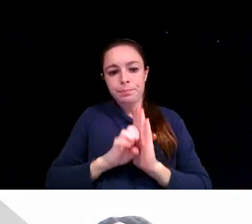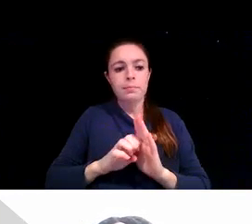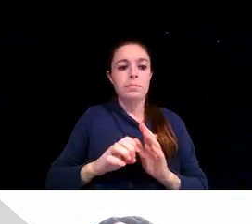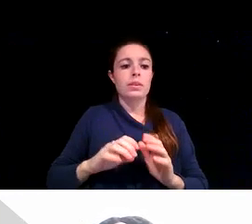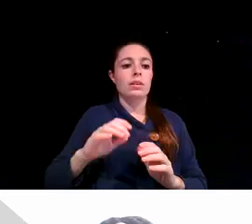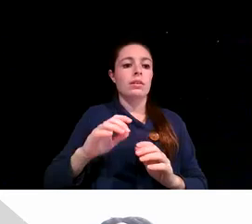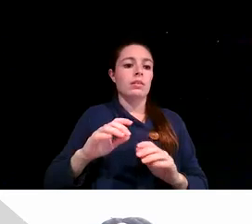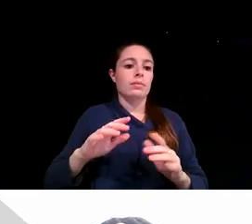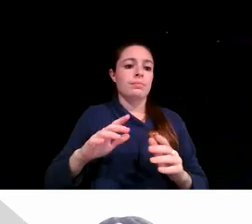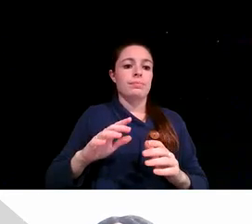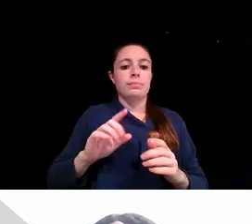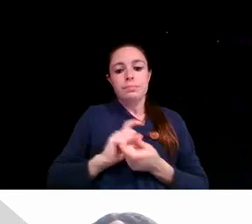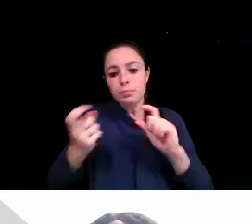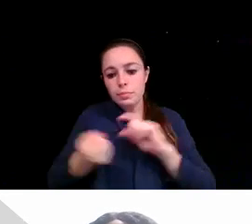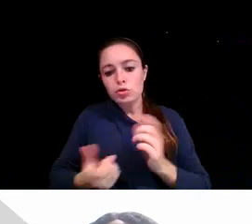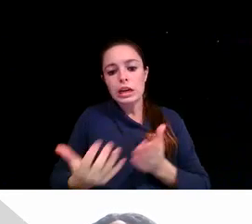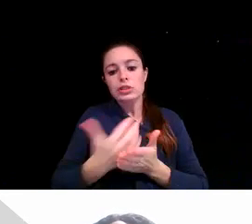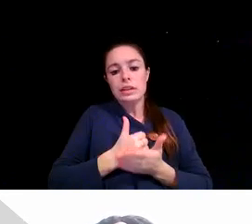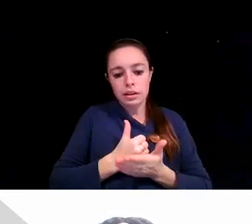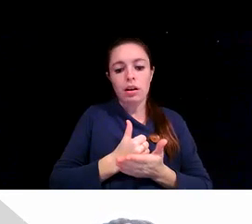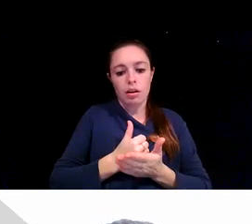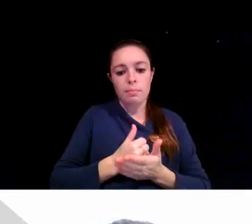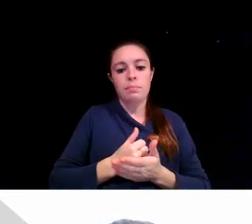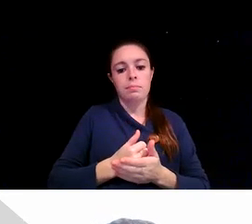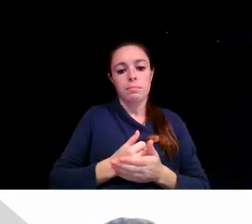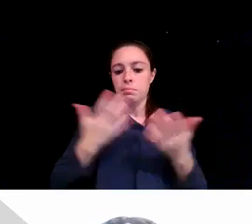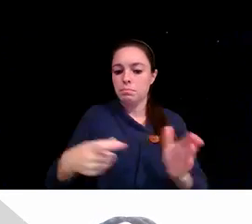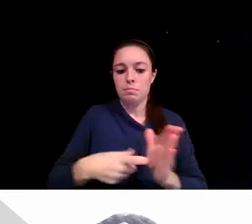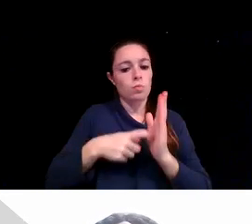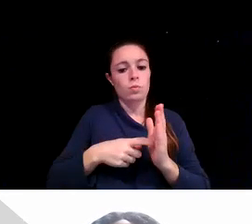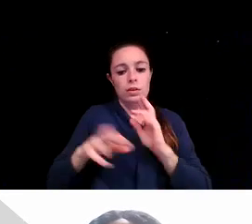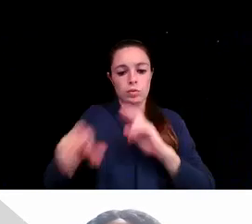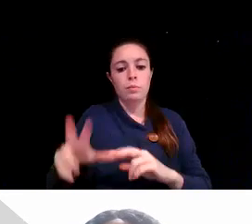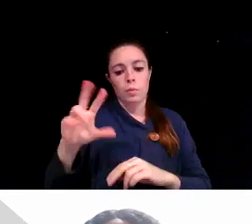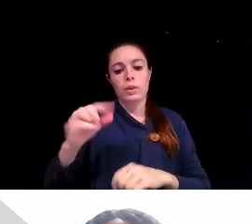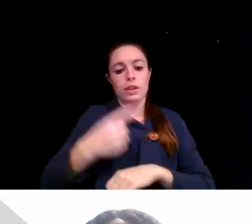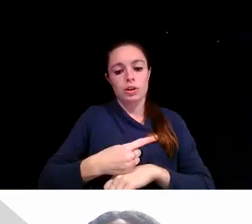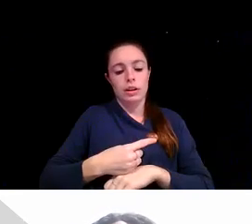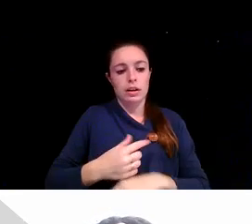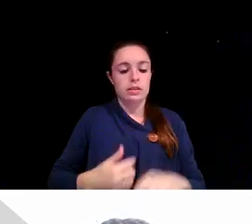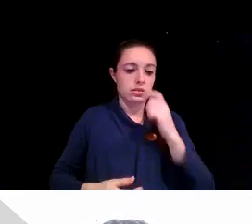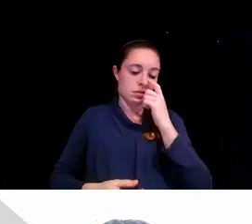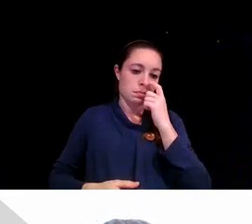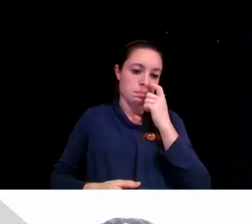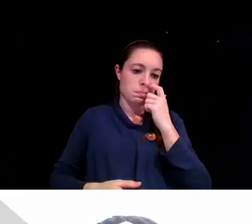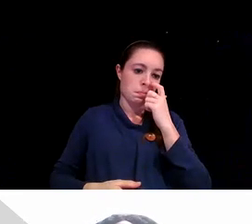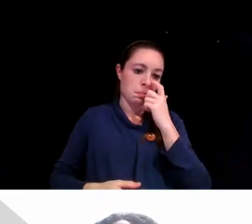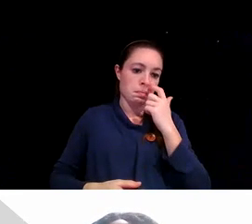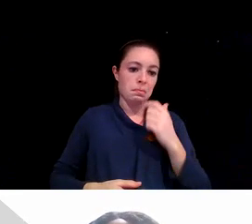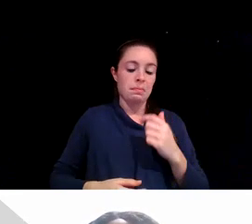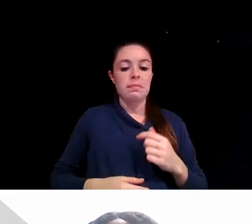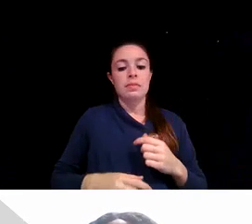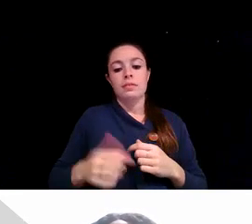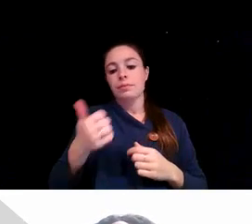change consistently for 30 days, it is required that you report it on your application. So when you report change